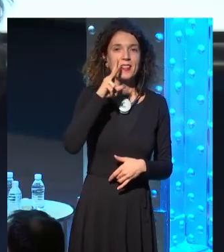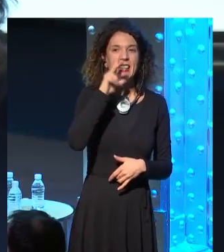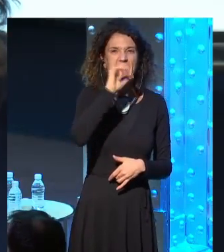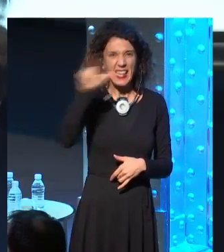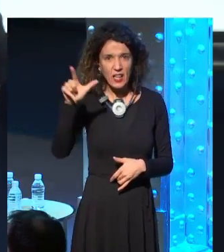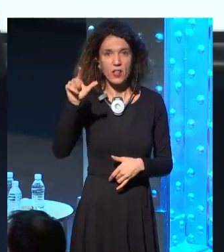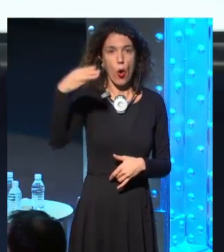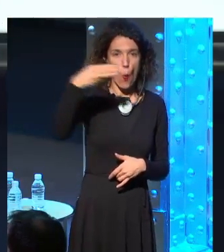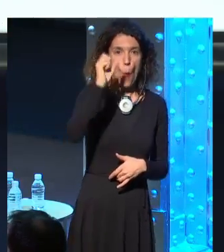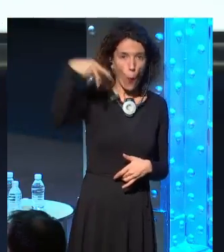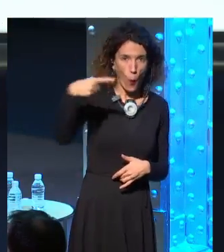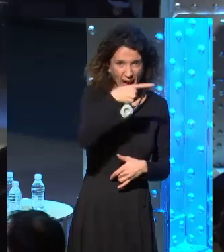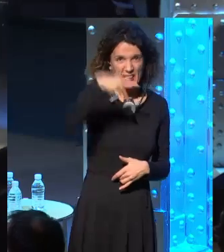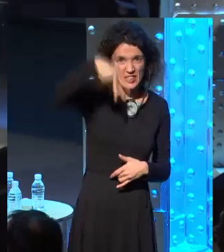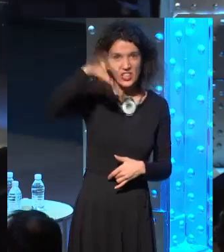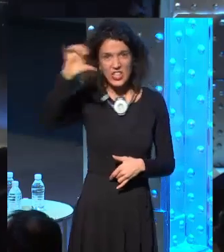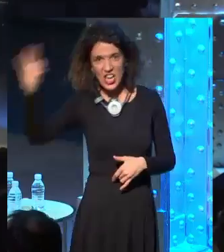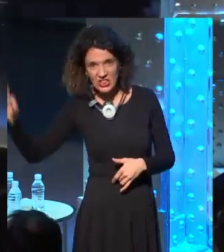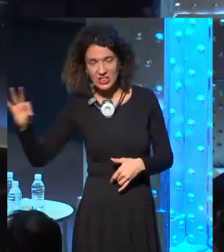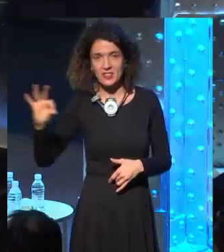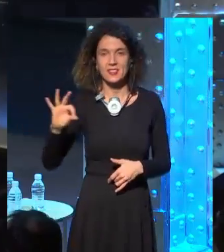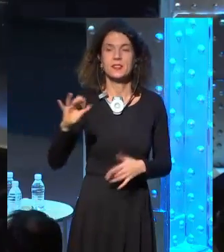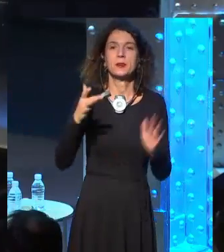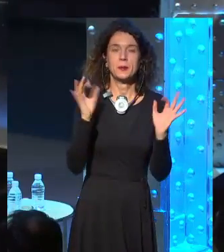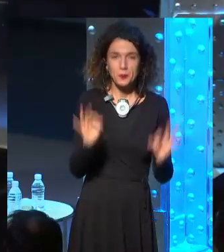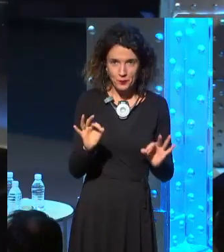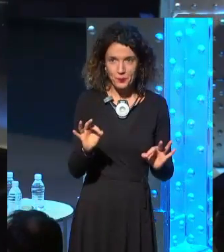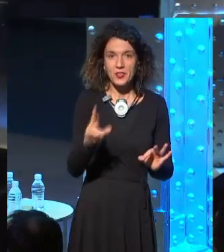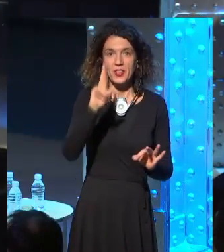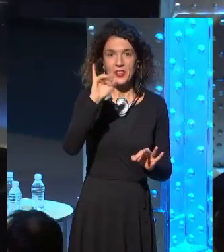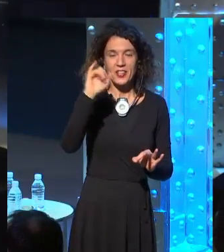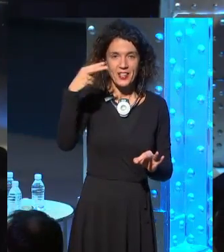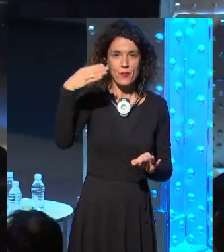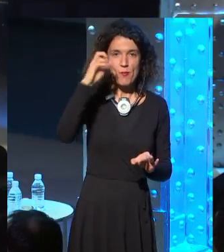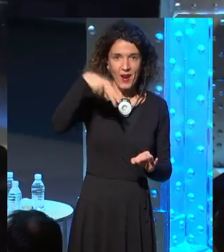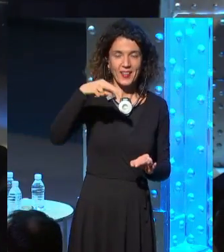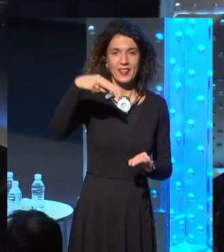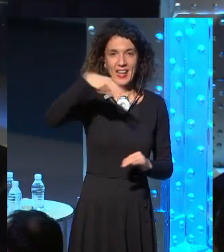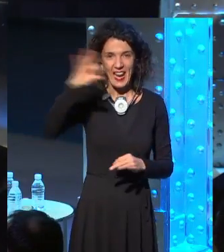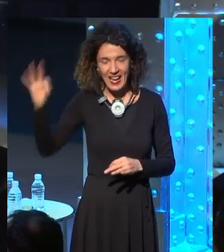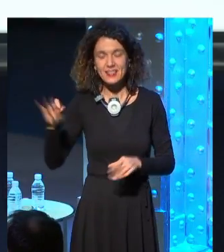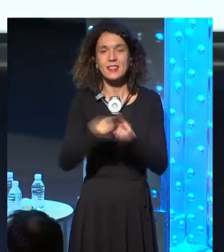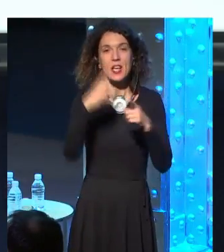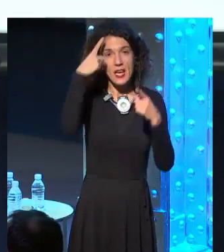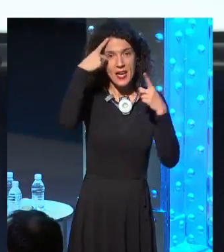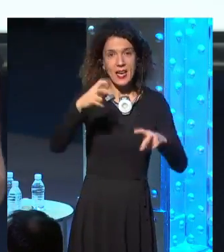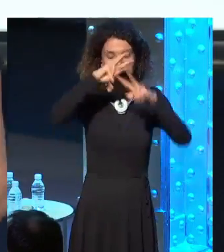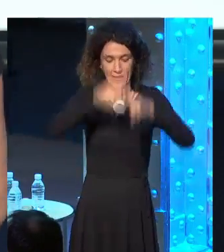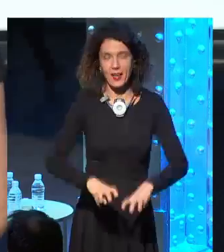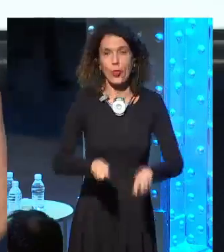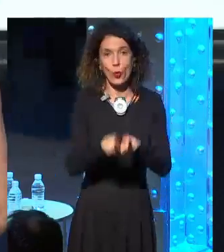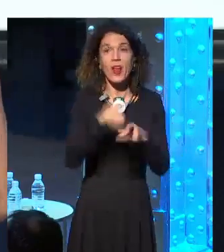Nes. Ragnhild, did I say that right? Ragnhild Bang Nes. Ragnhild Bang Nes, she's